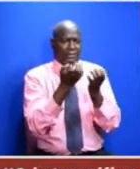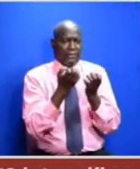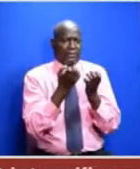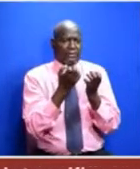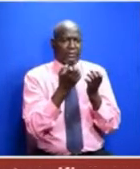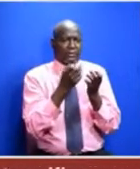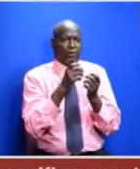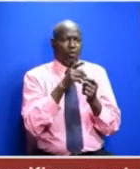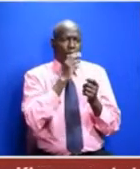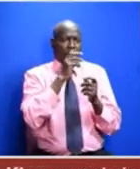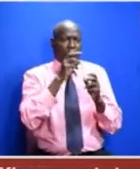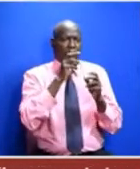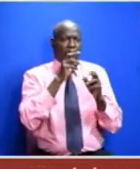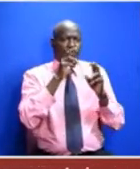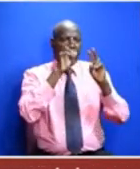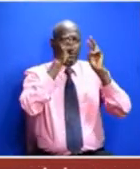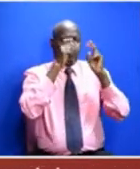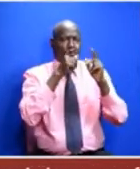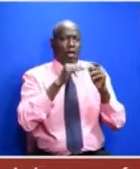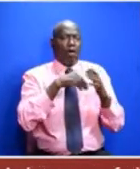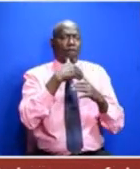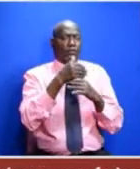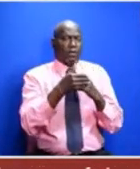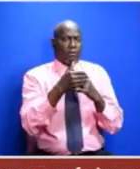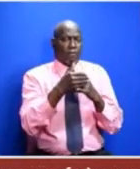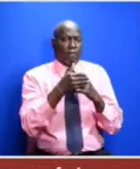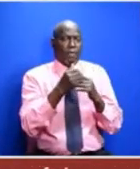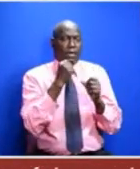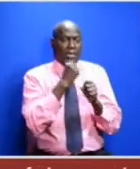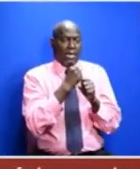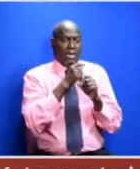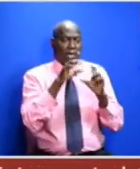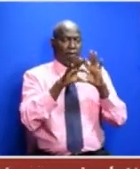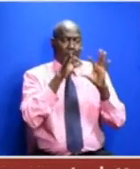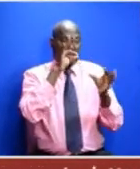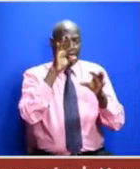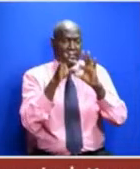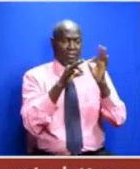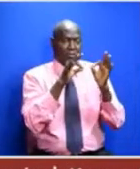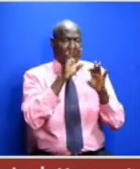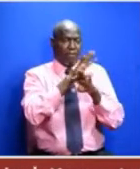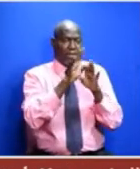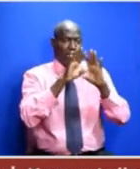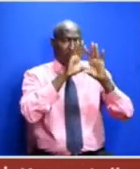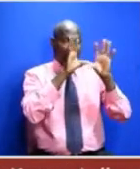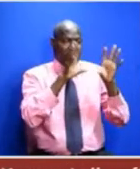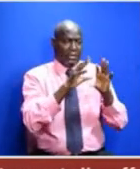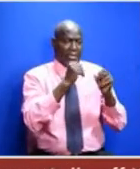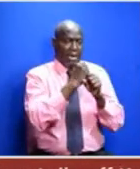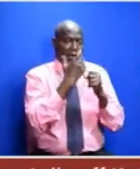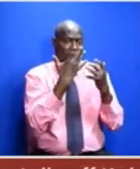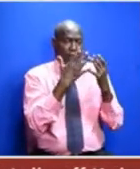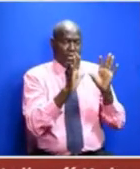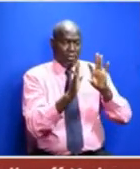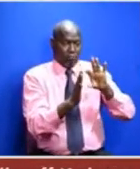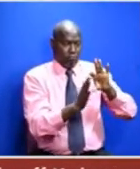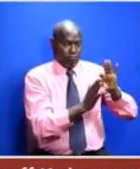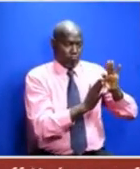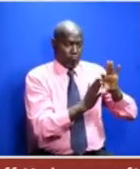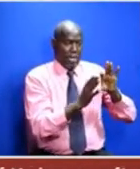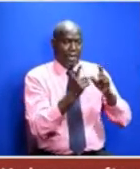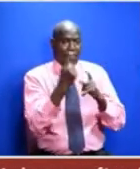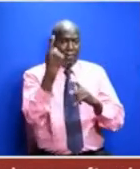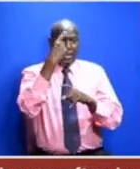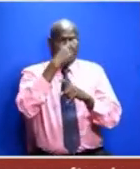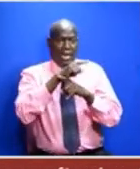of water issues in that area. And then after that, once we are done the assessment and everything and the budgeting is done, now when